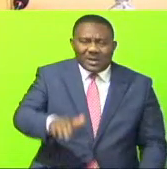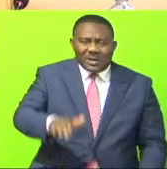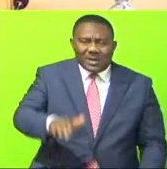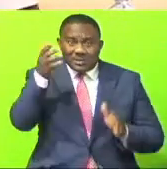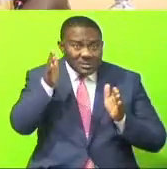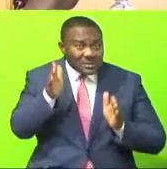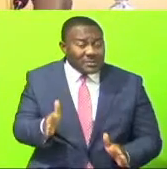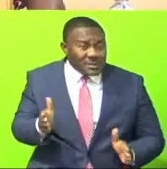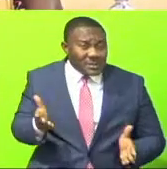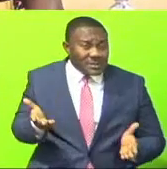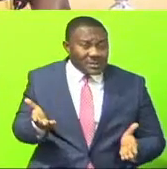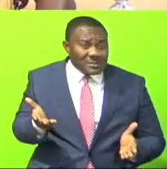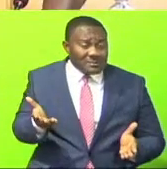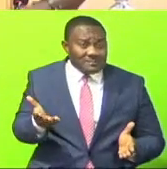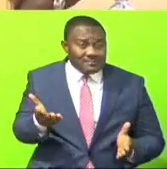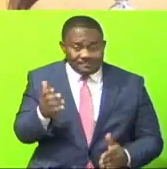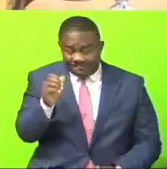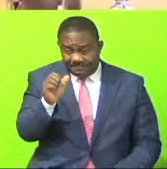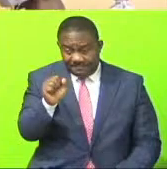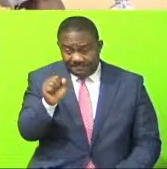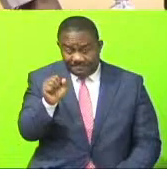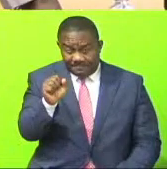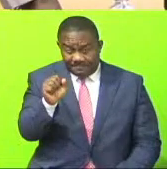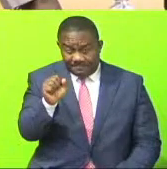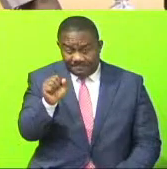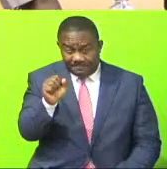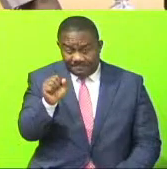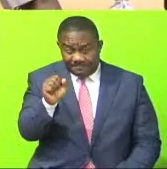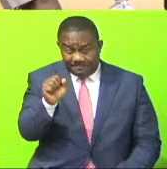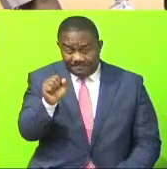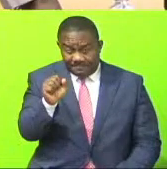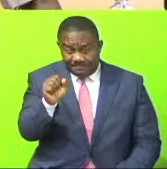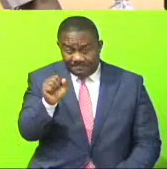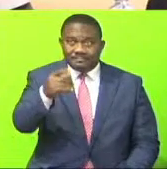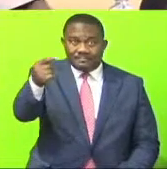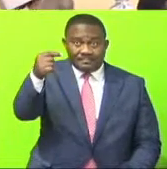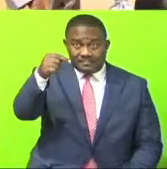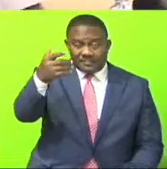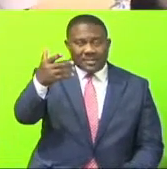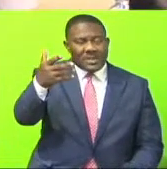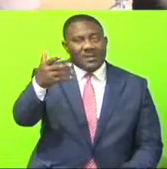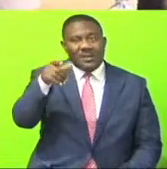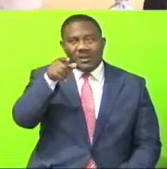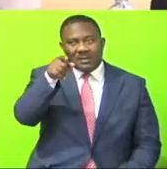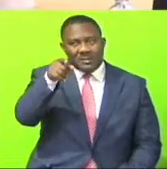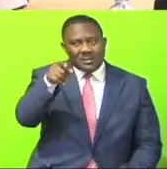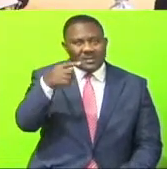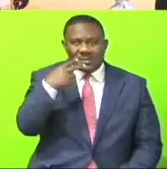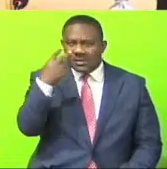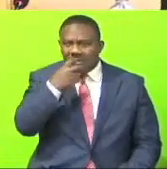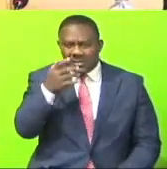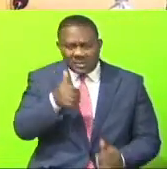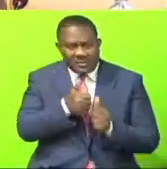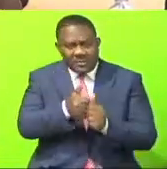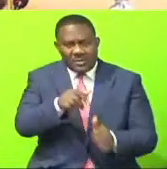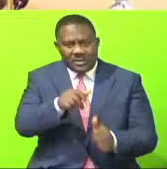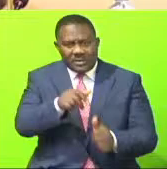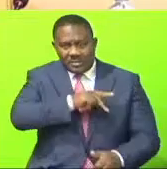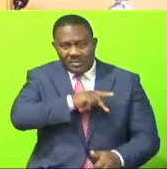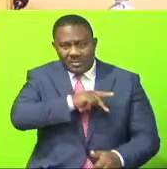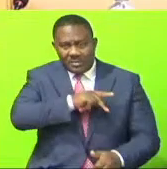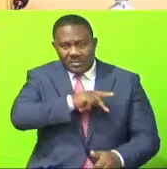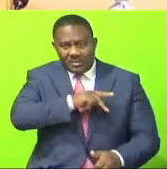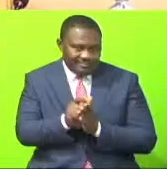fact so that the Speaker can come under our standing order 18 and